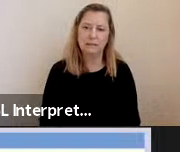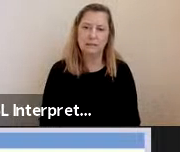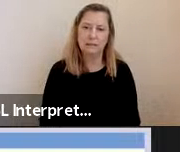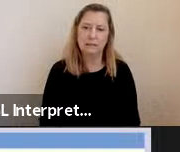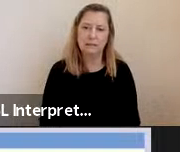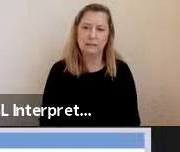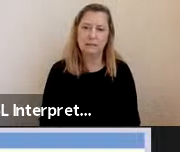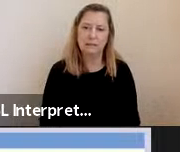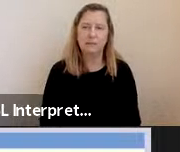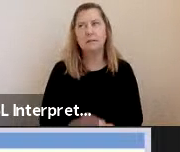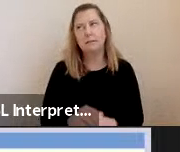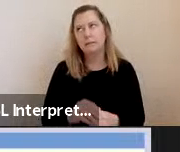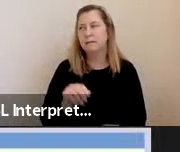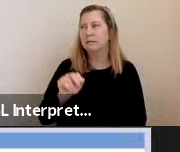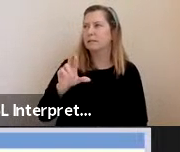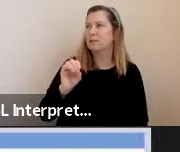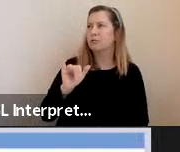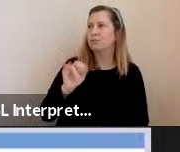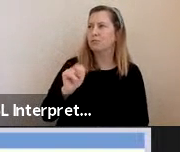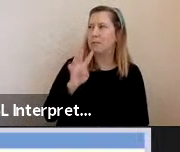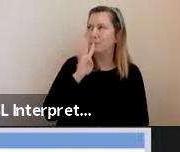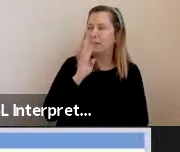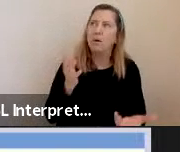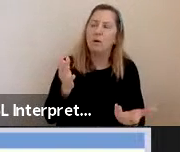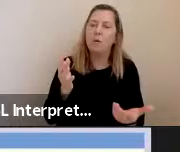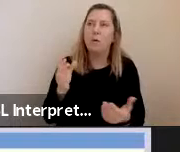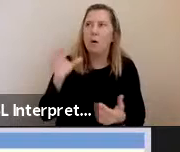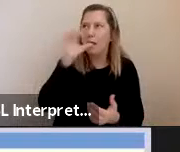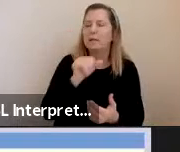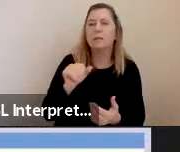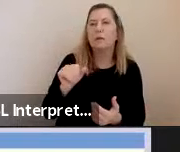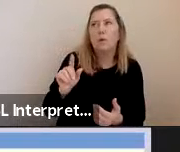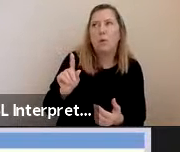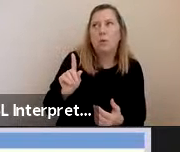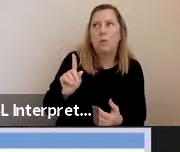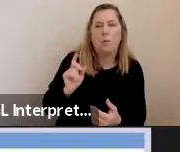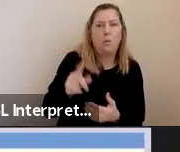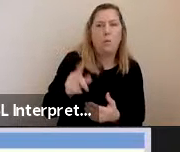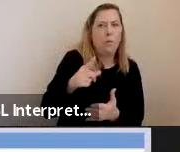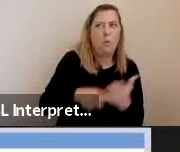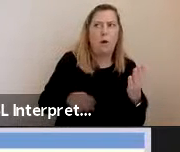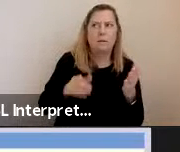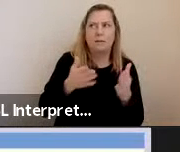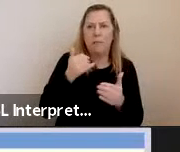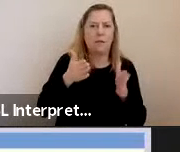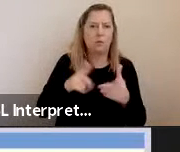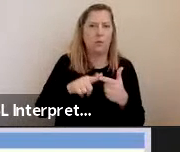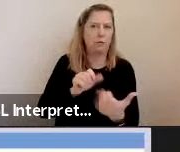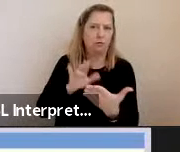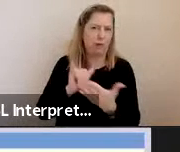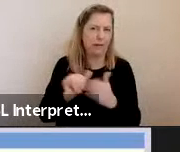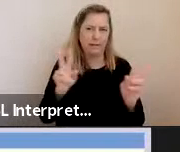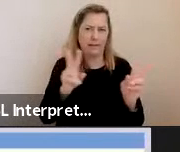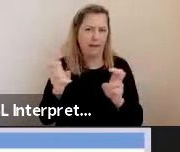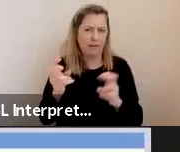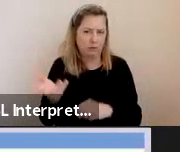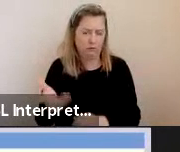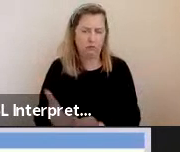So I guess then the question is, what is the best form in which to address that issue?